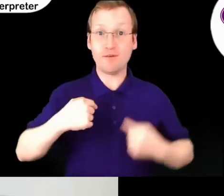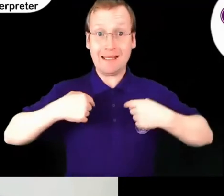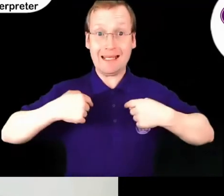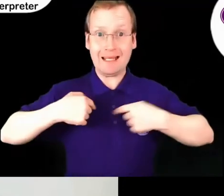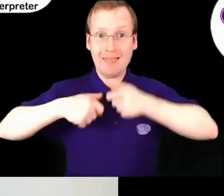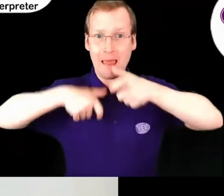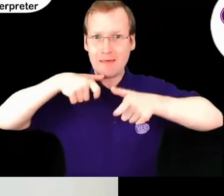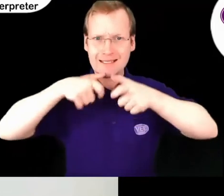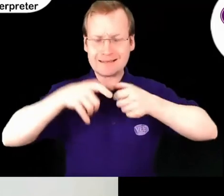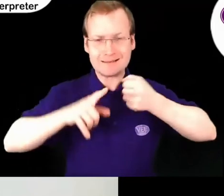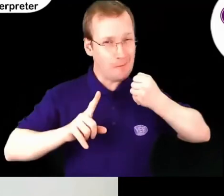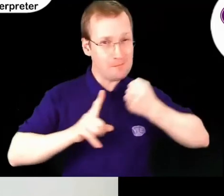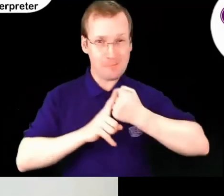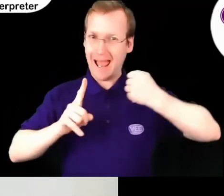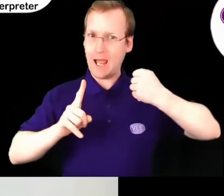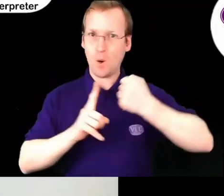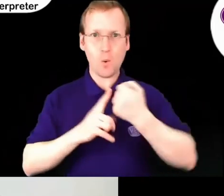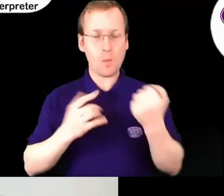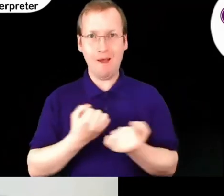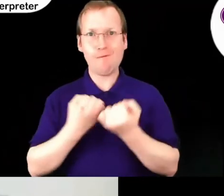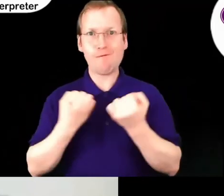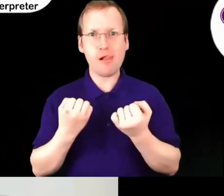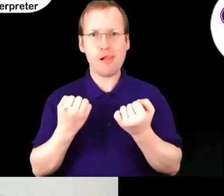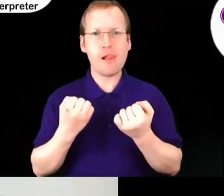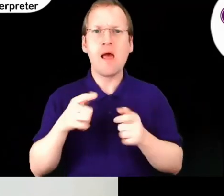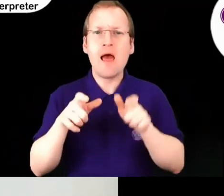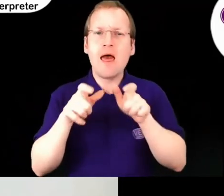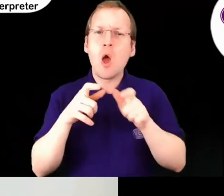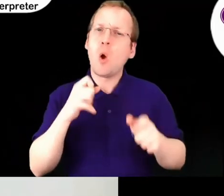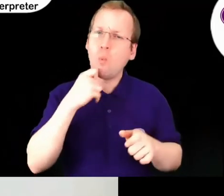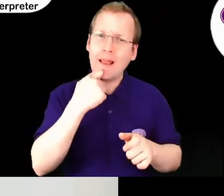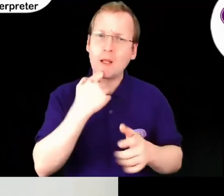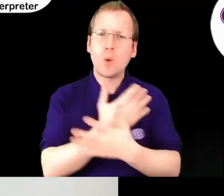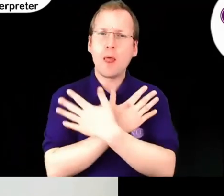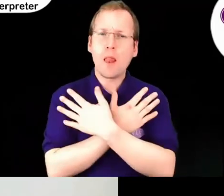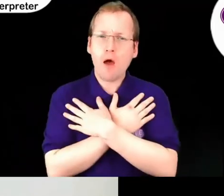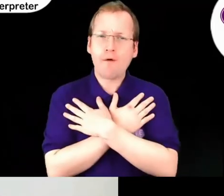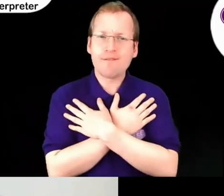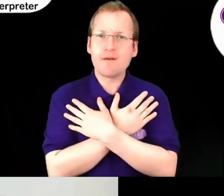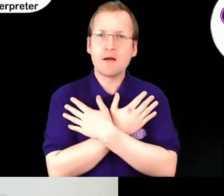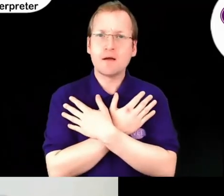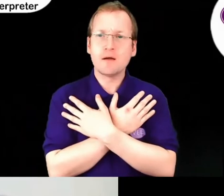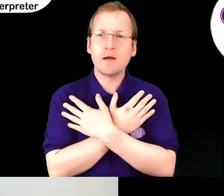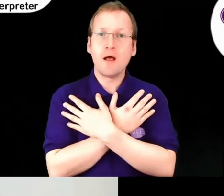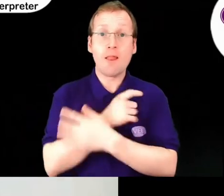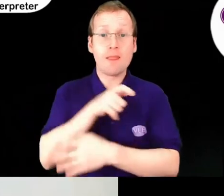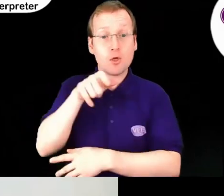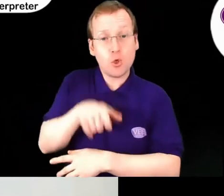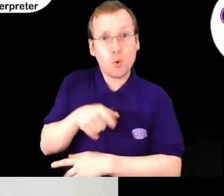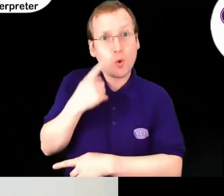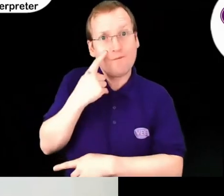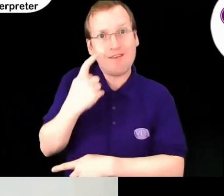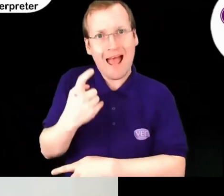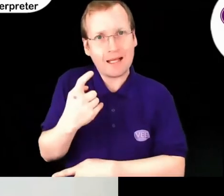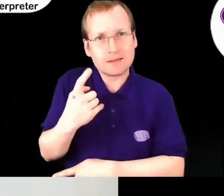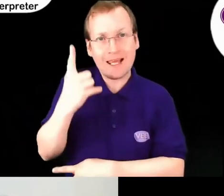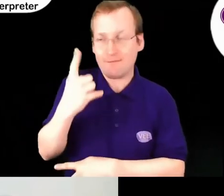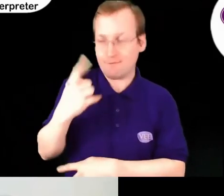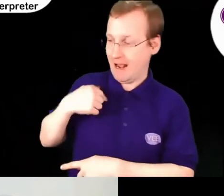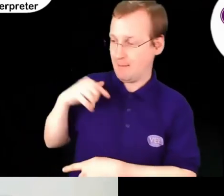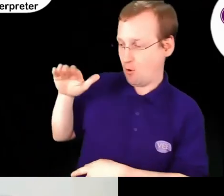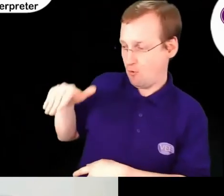really profound, and in particular, the line, "Will you love the you you hide if I but call your name," was very important to me